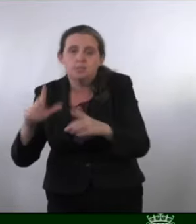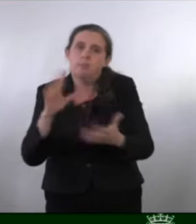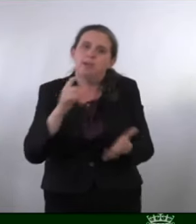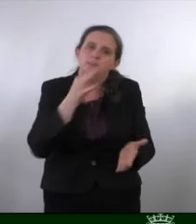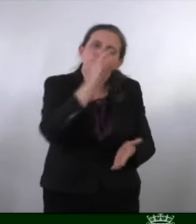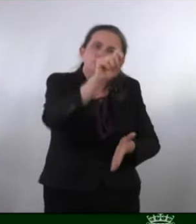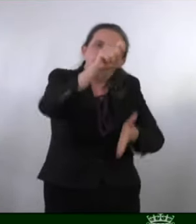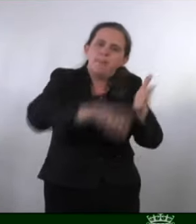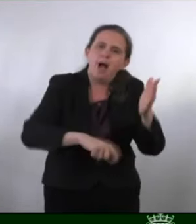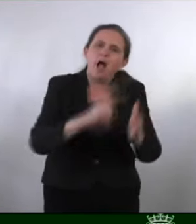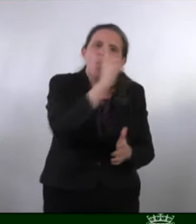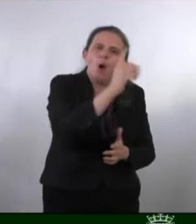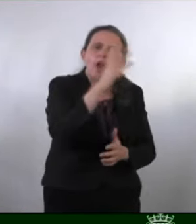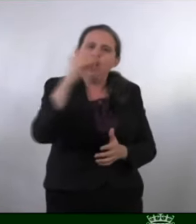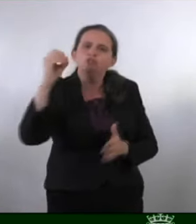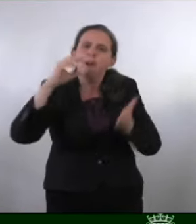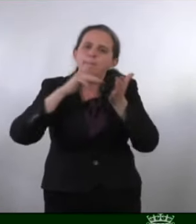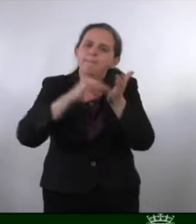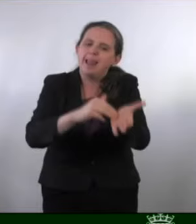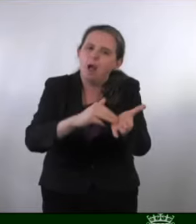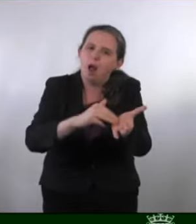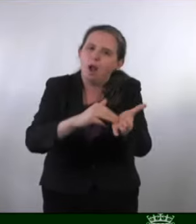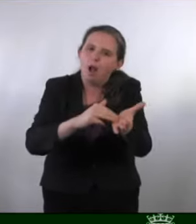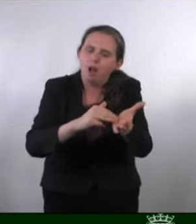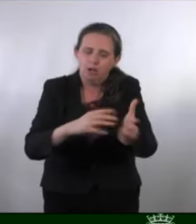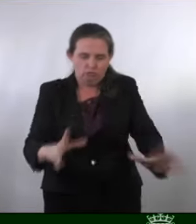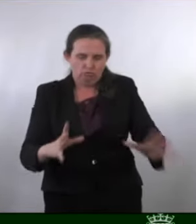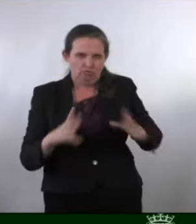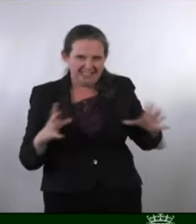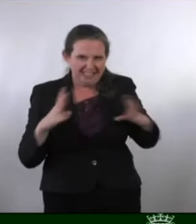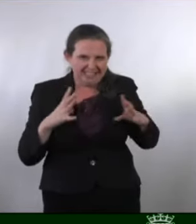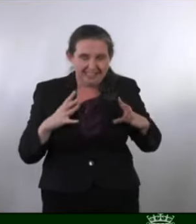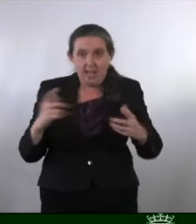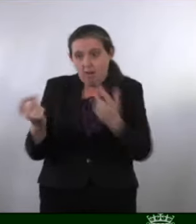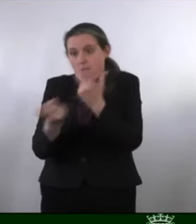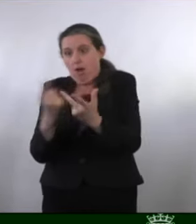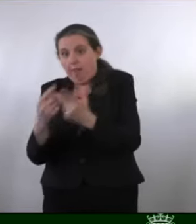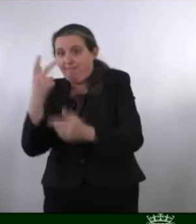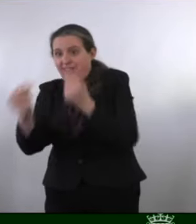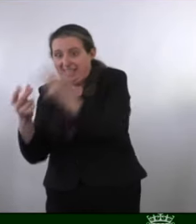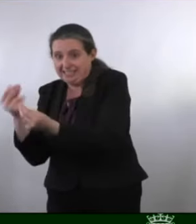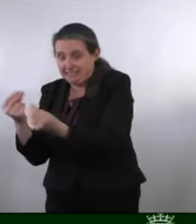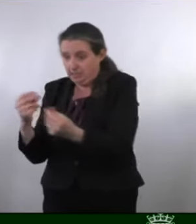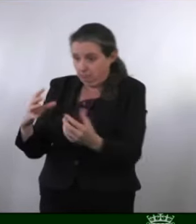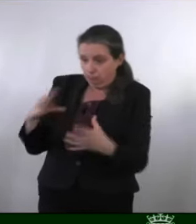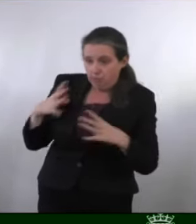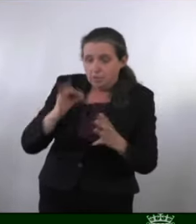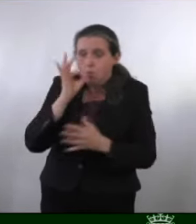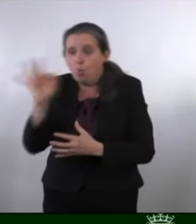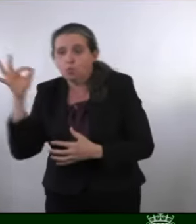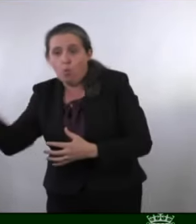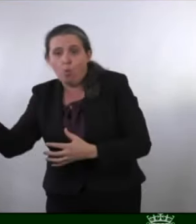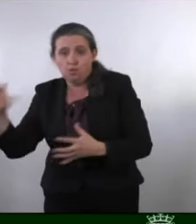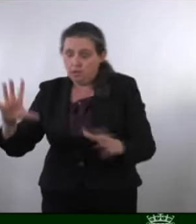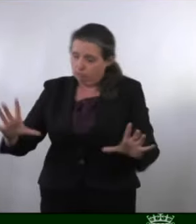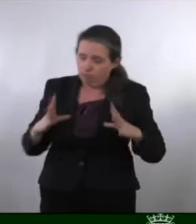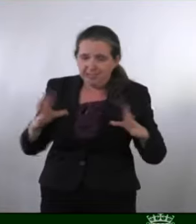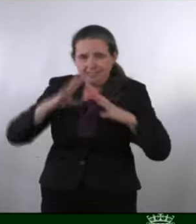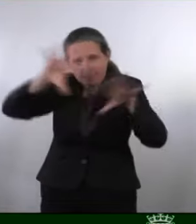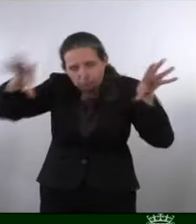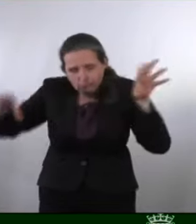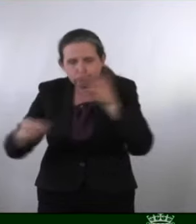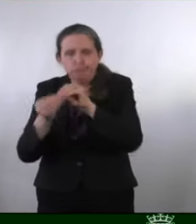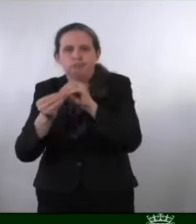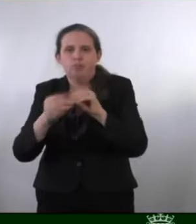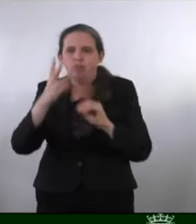350 million in total, more than enough for everyone in the UK, the Crown dependencies, and the overseas